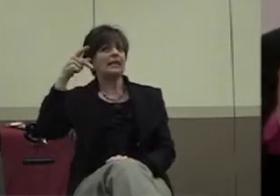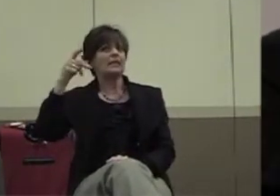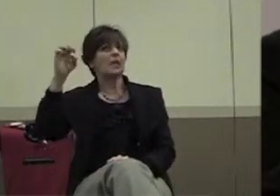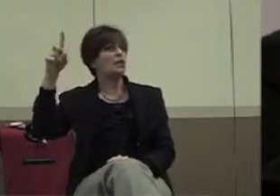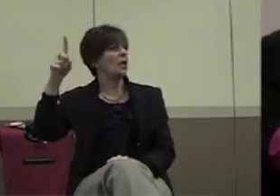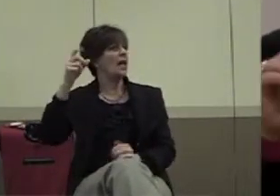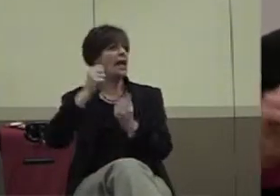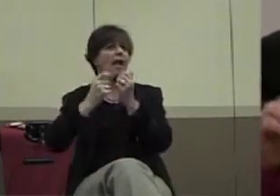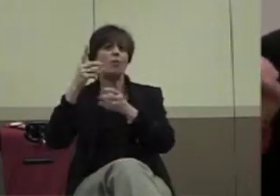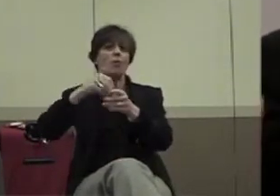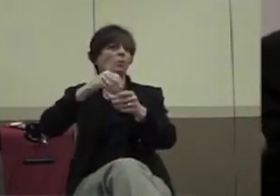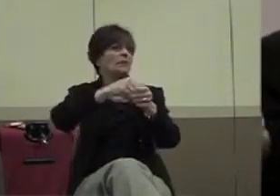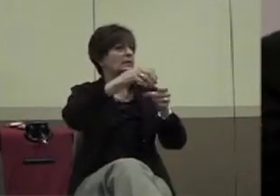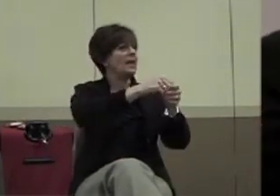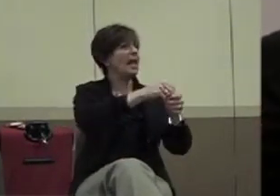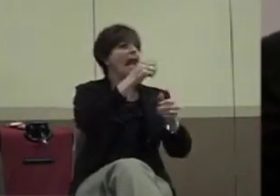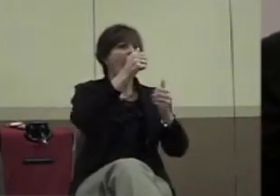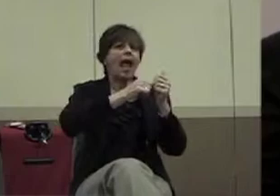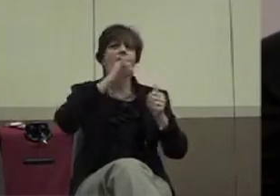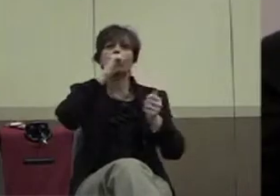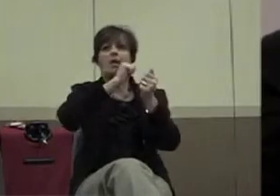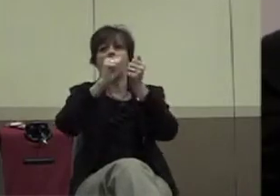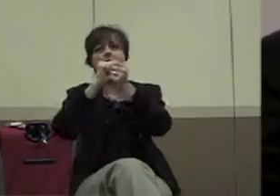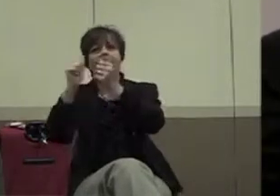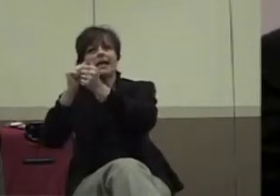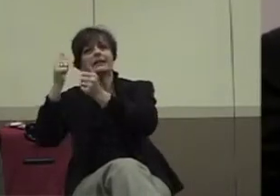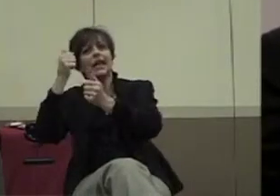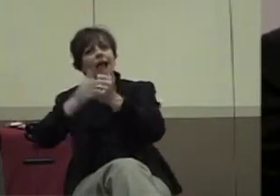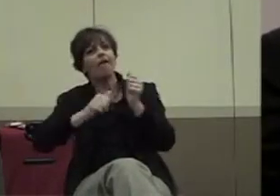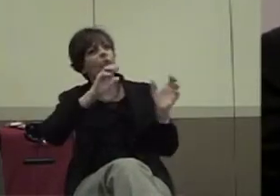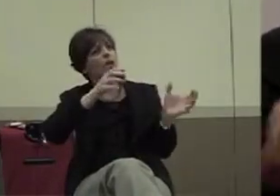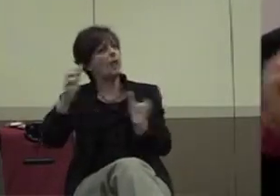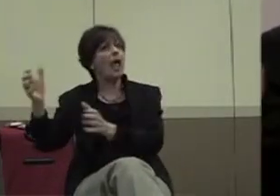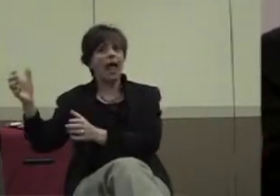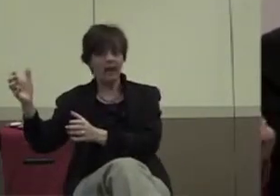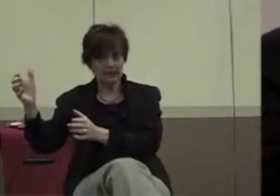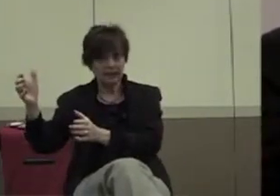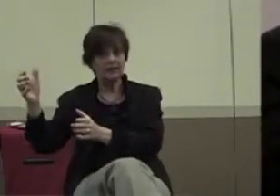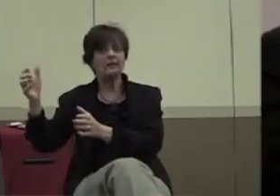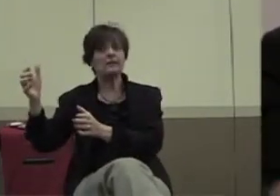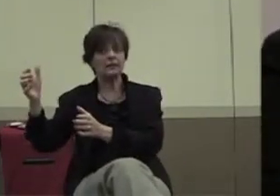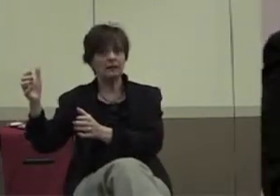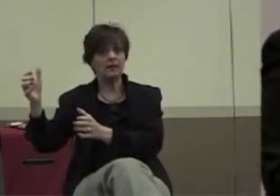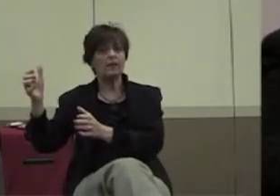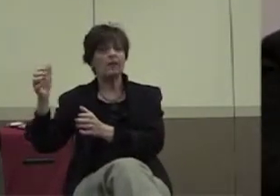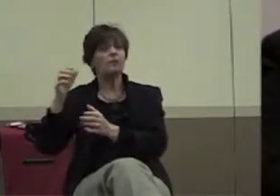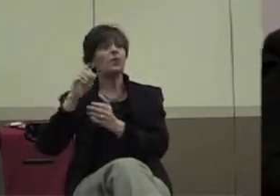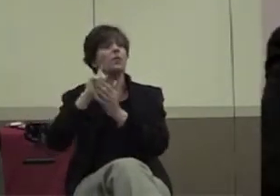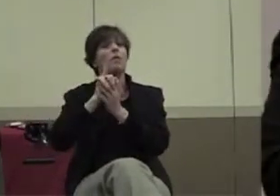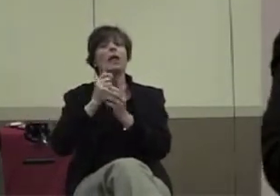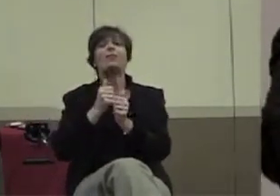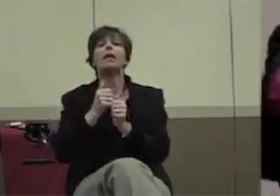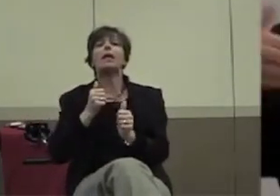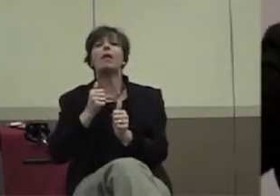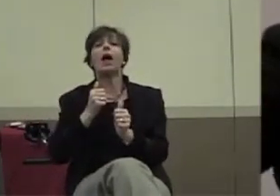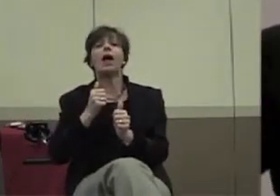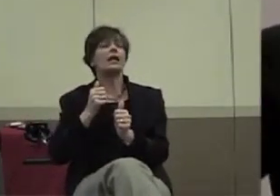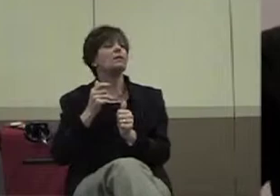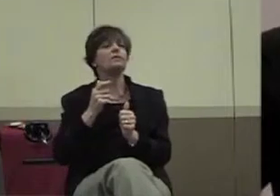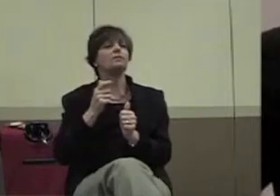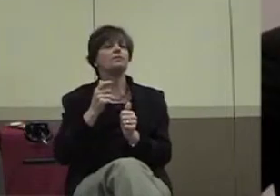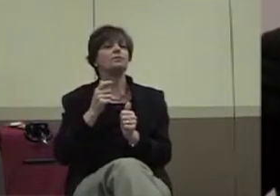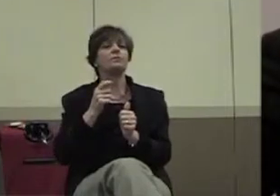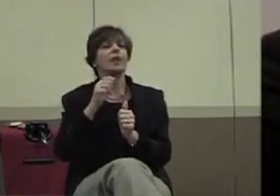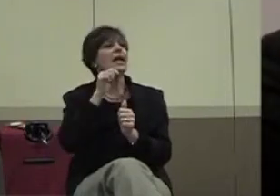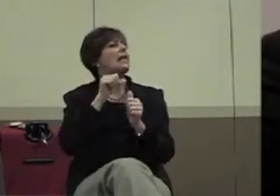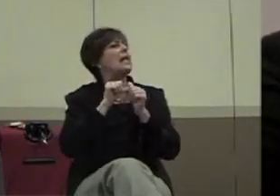kid passing every single class. The minute they get behind, it doesn't go for weeks and weeks